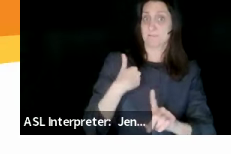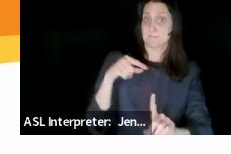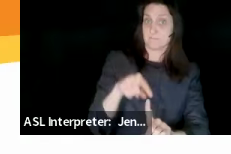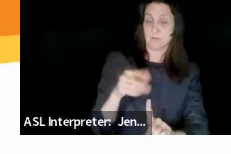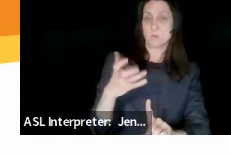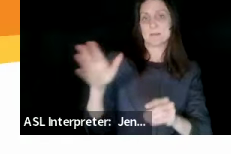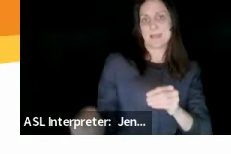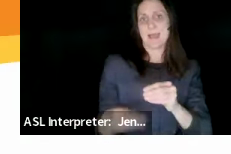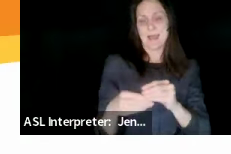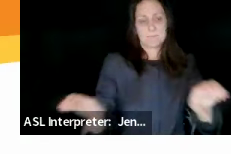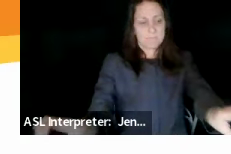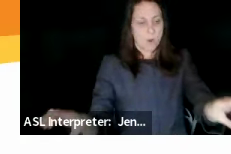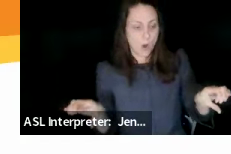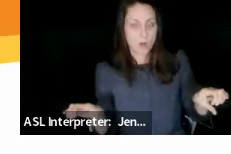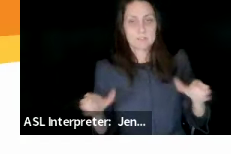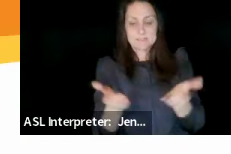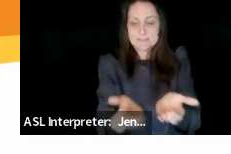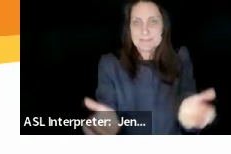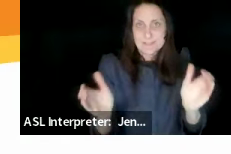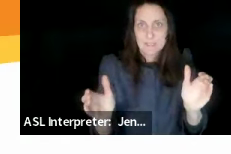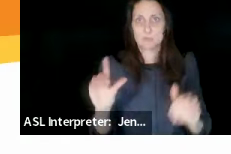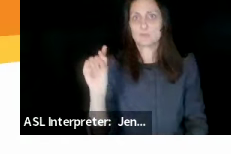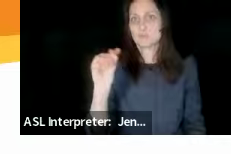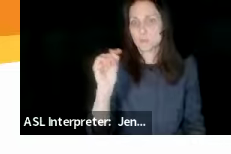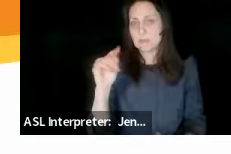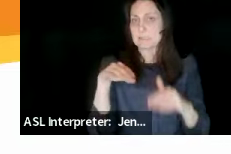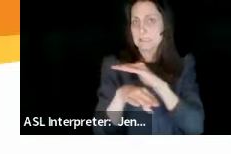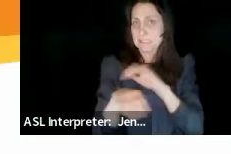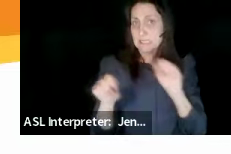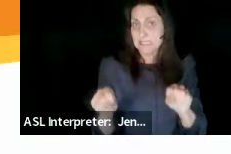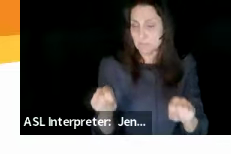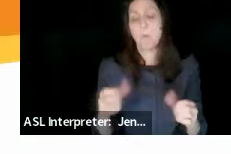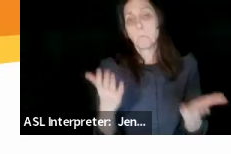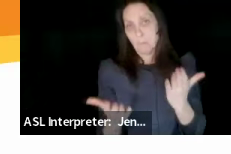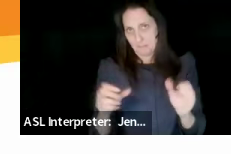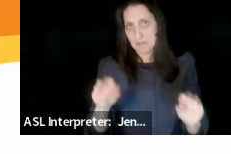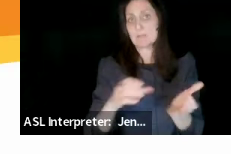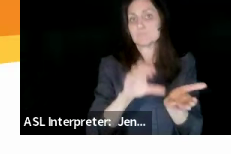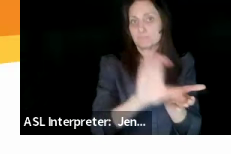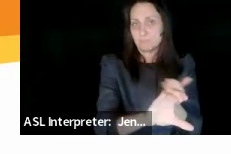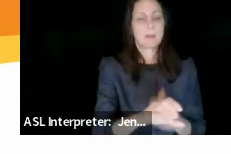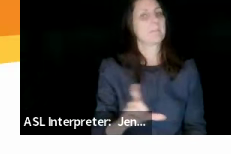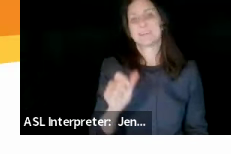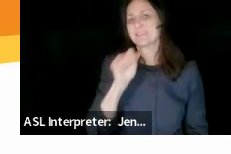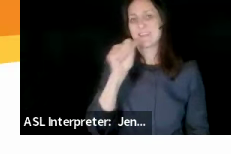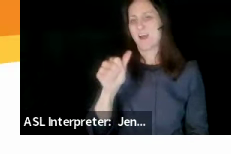toilets or sinks. What we can't fund is the construction of a brand new bathroom or a major renovation of an existing